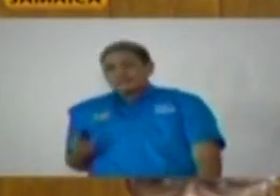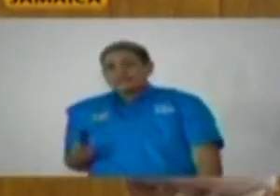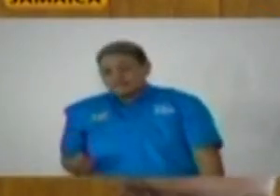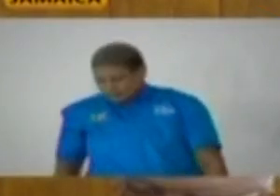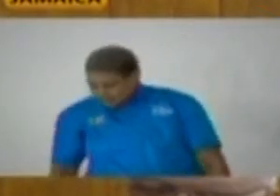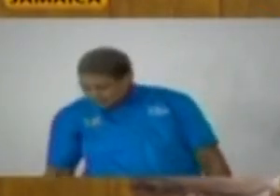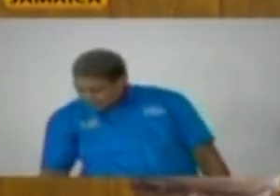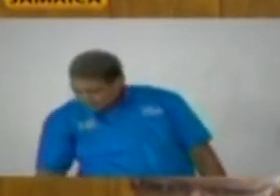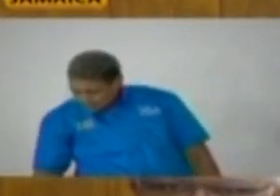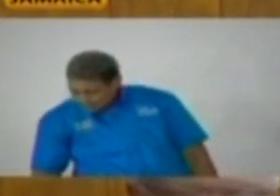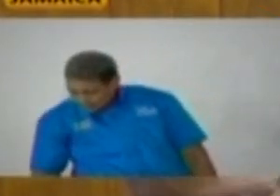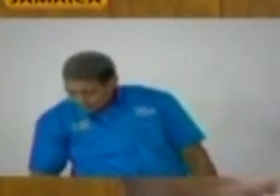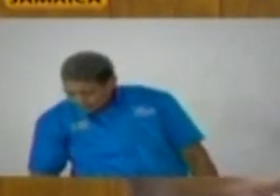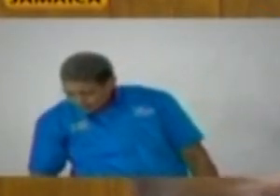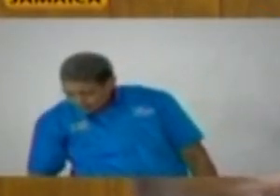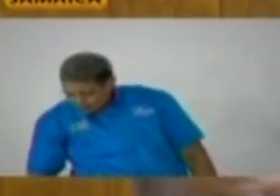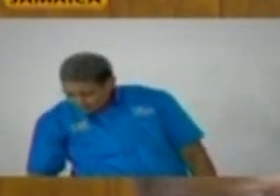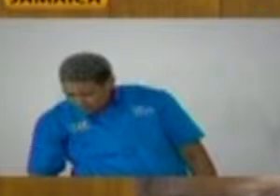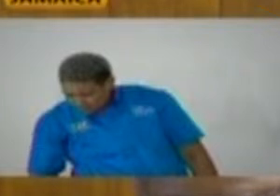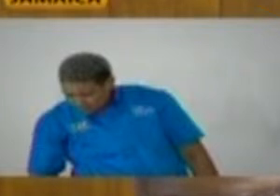Many public sector workers behind.